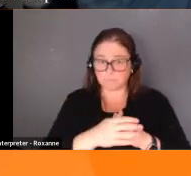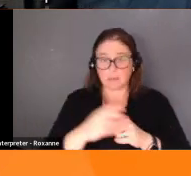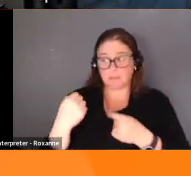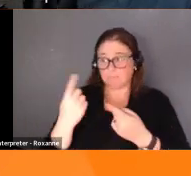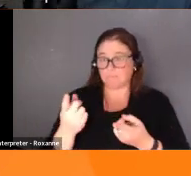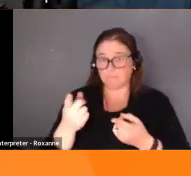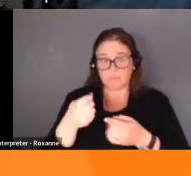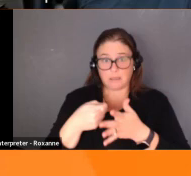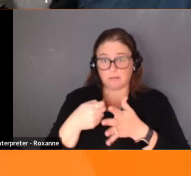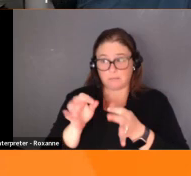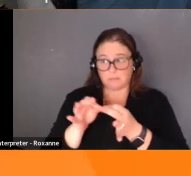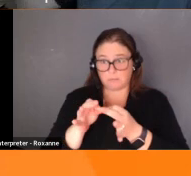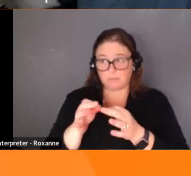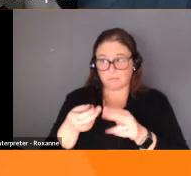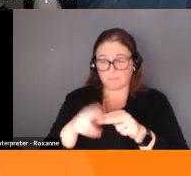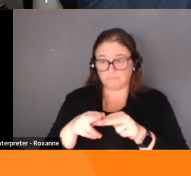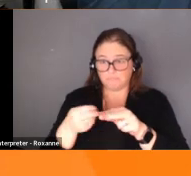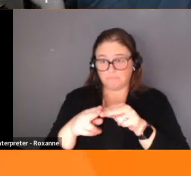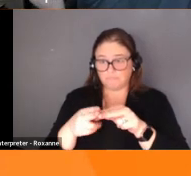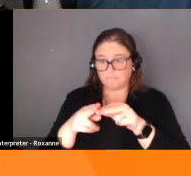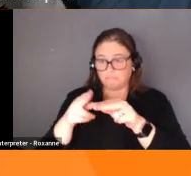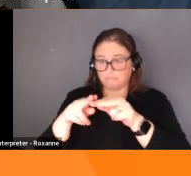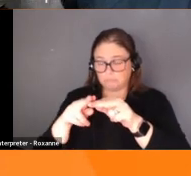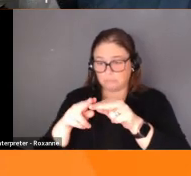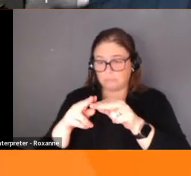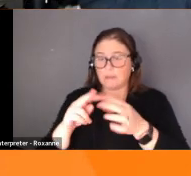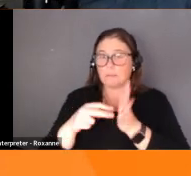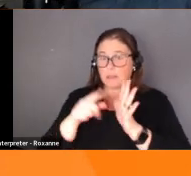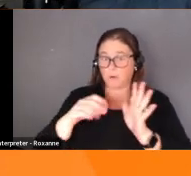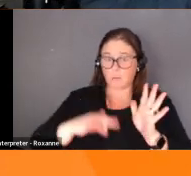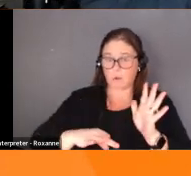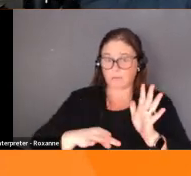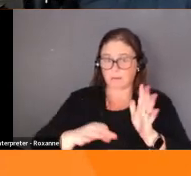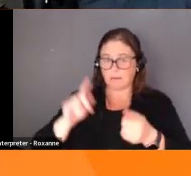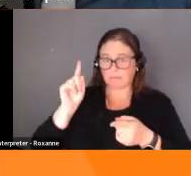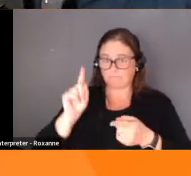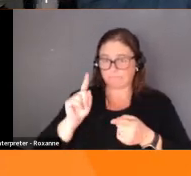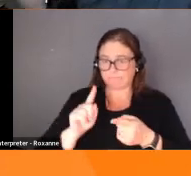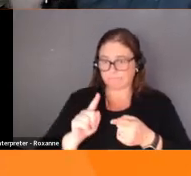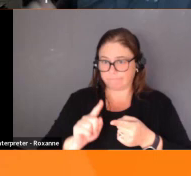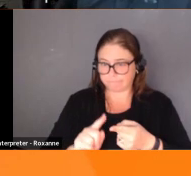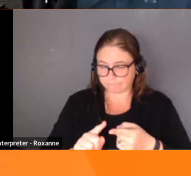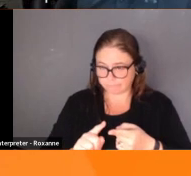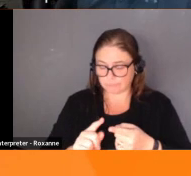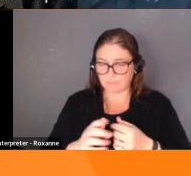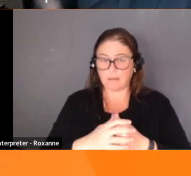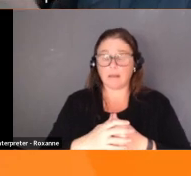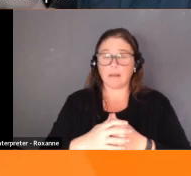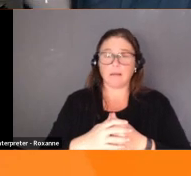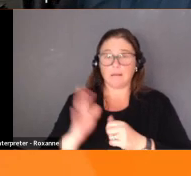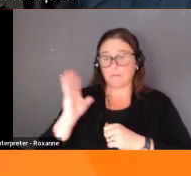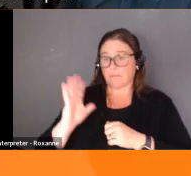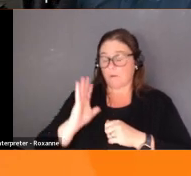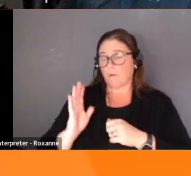up. And what's happened is it's kind of shaving little edges off of your profitability model. And so in the past, where